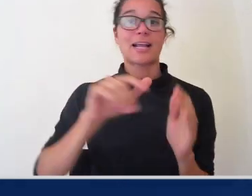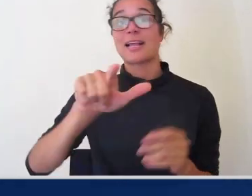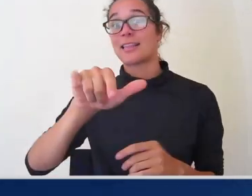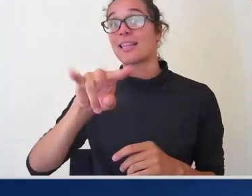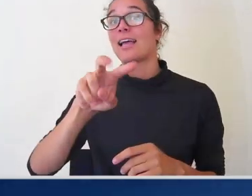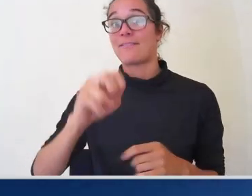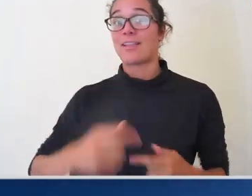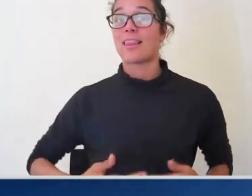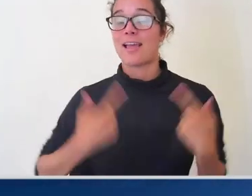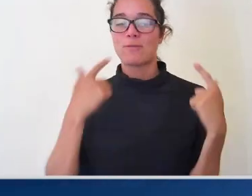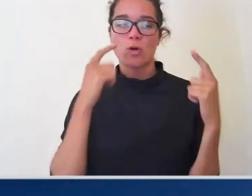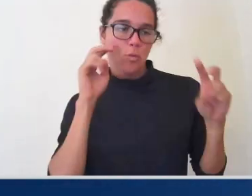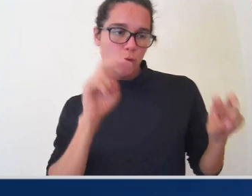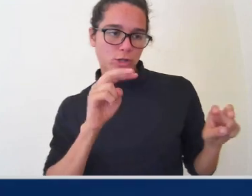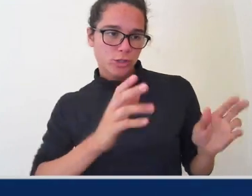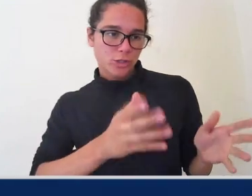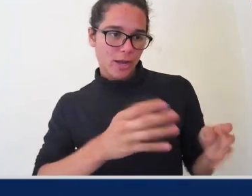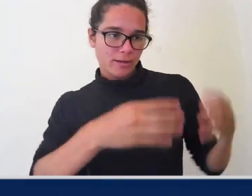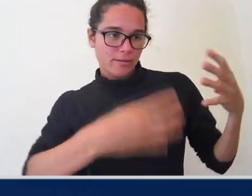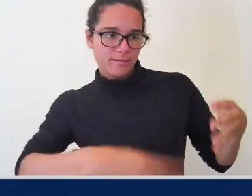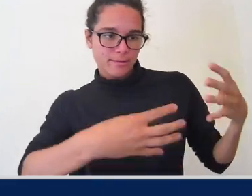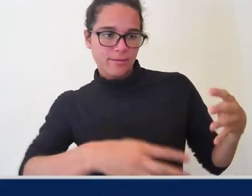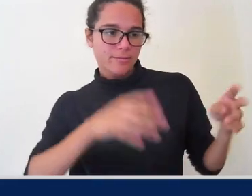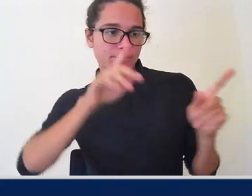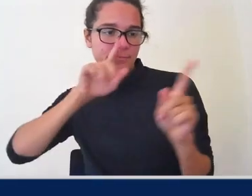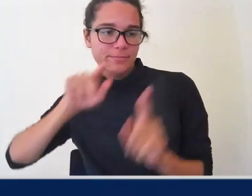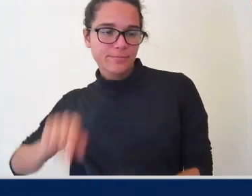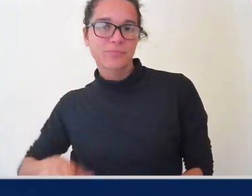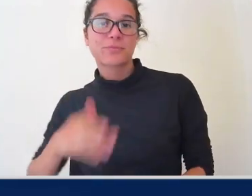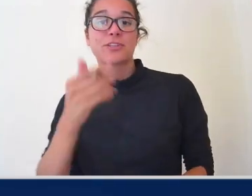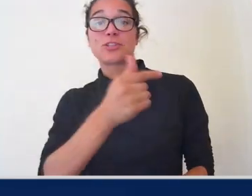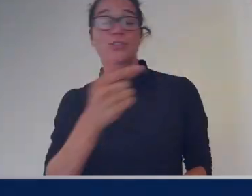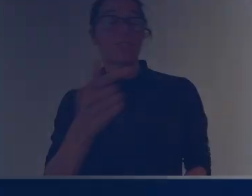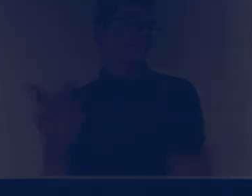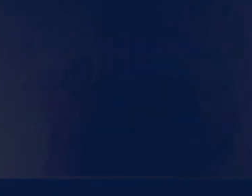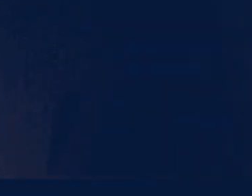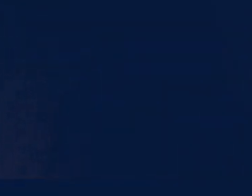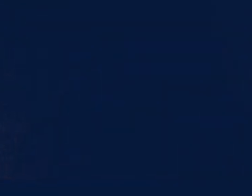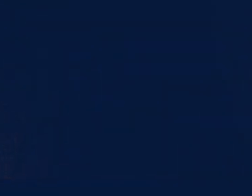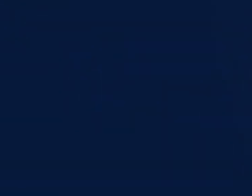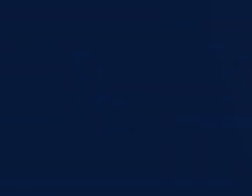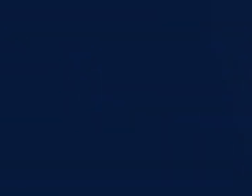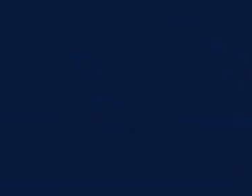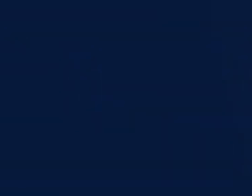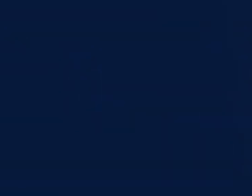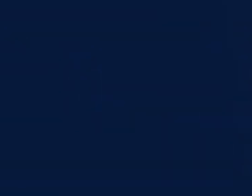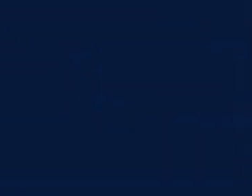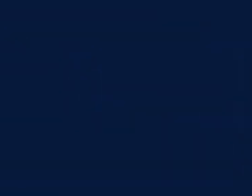the chat, and Gigi, thank you so much. Thanks, Gigi. Thank you. All right. See ya. Bye, everyone.